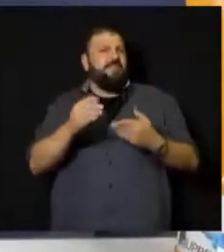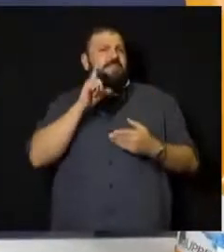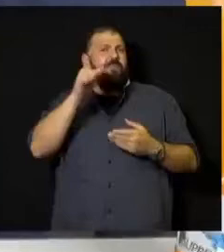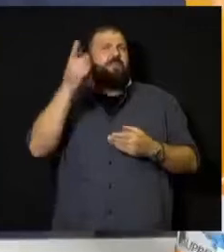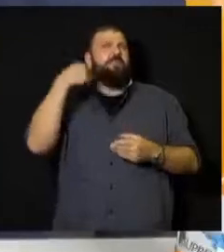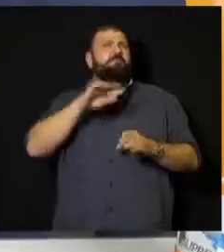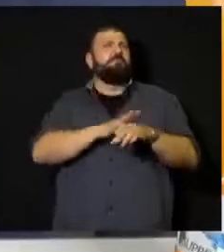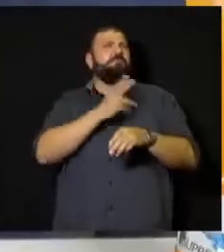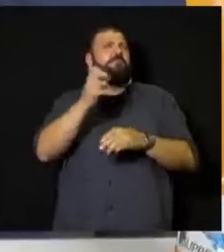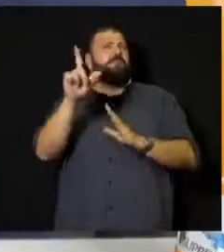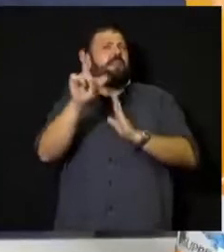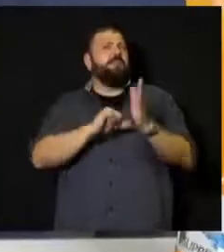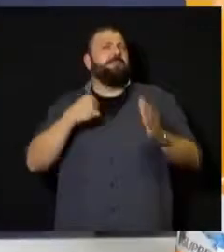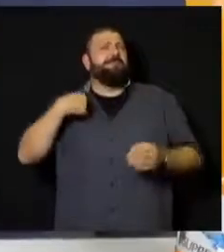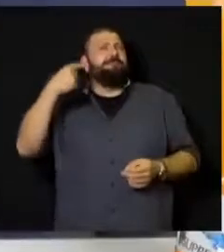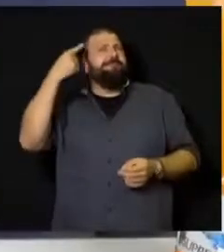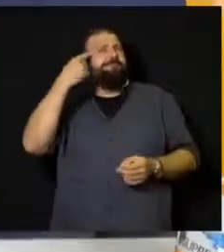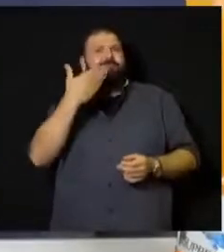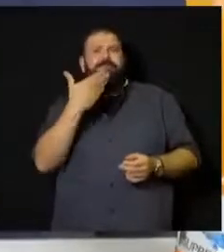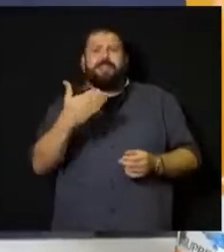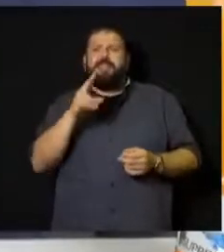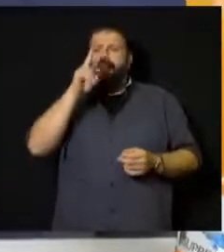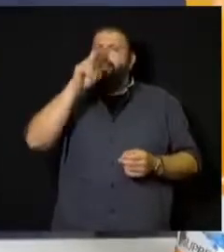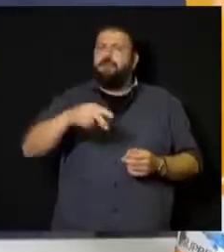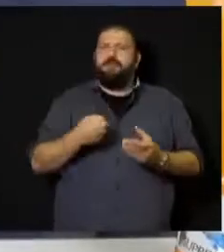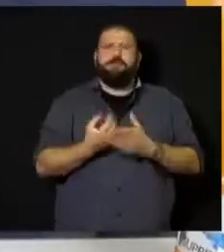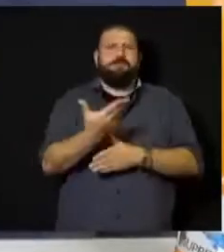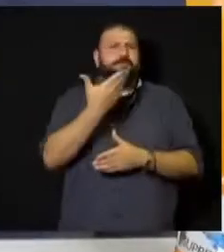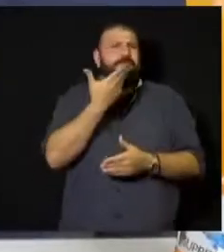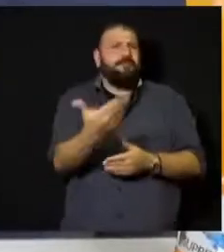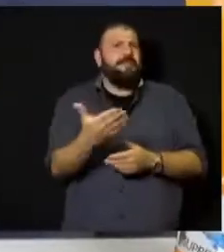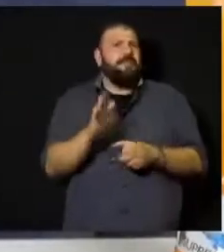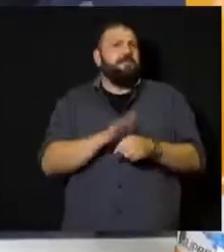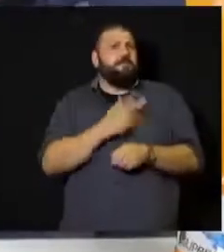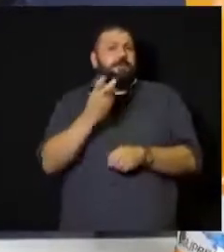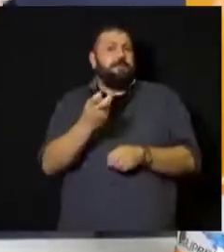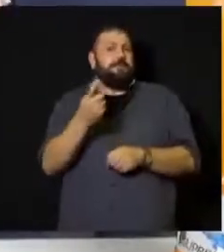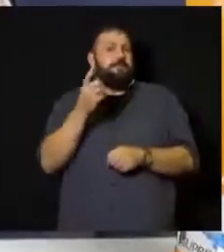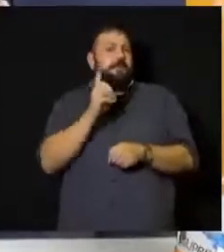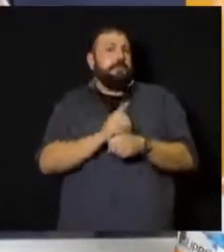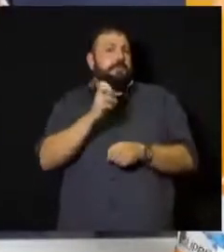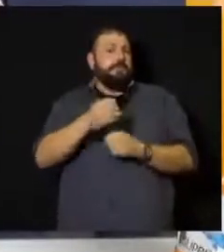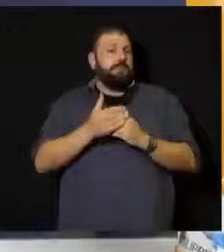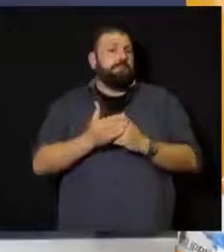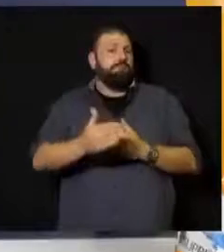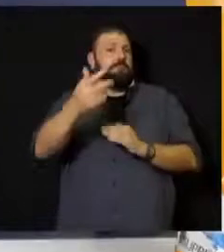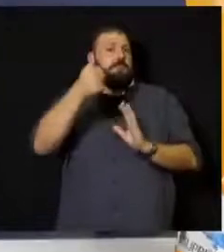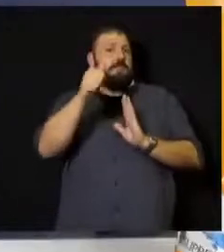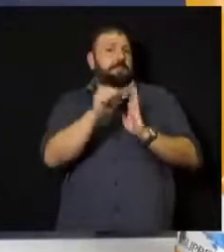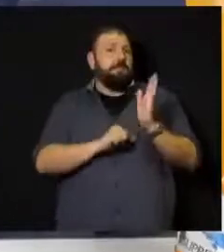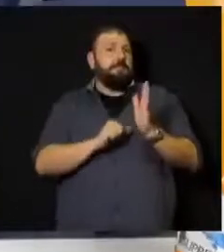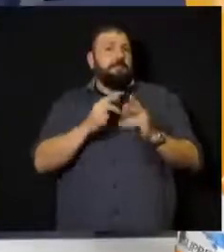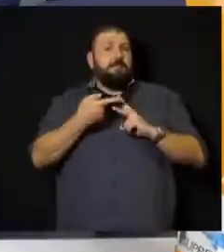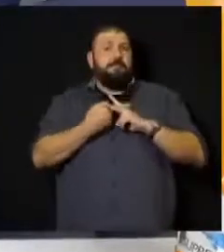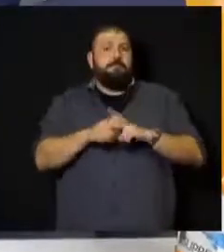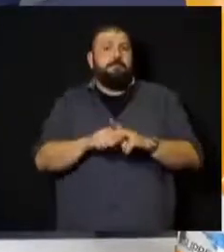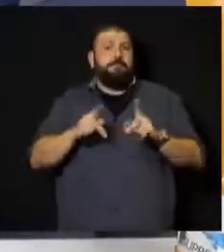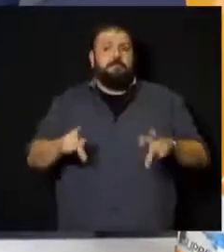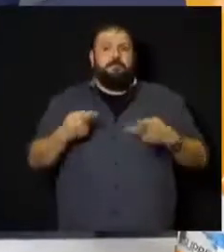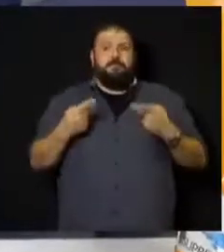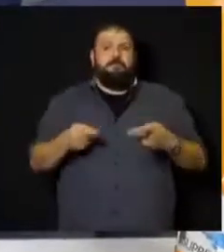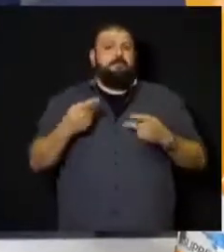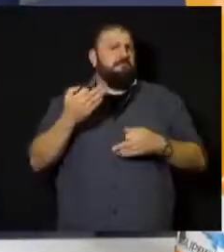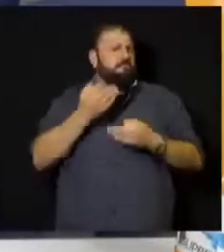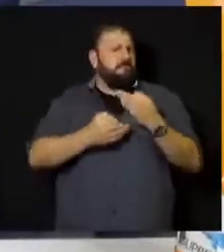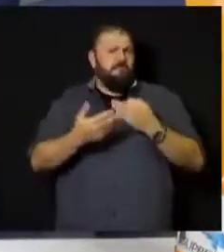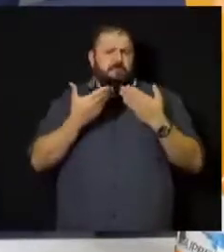first month we surpassed our goal. So this was spectacular because from there, 6 months only, we lived on retail